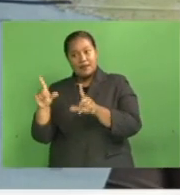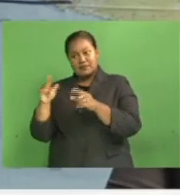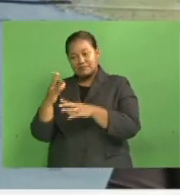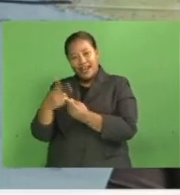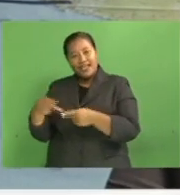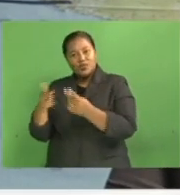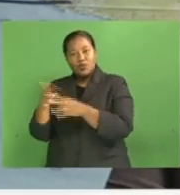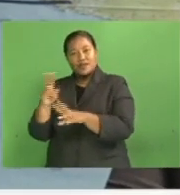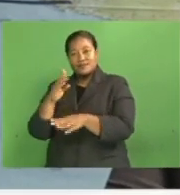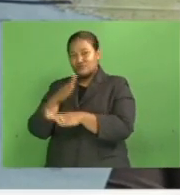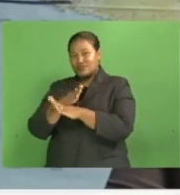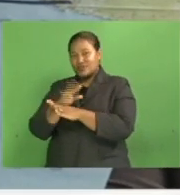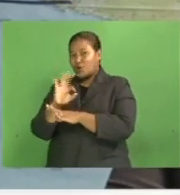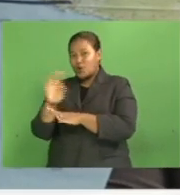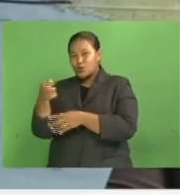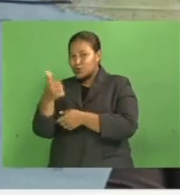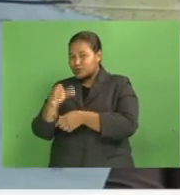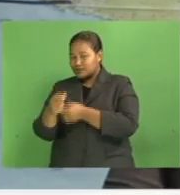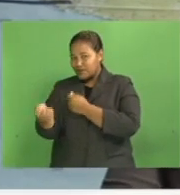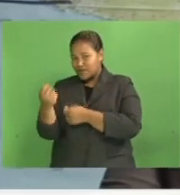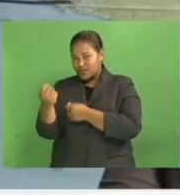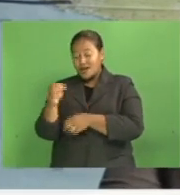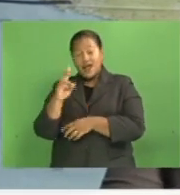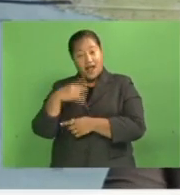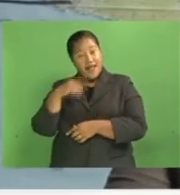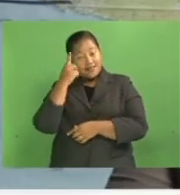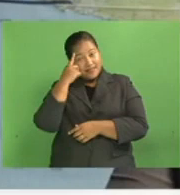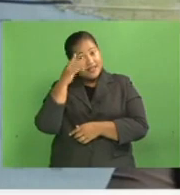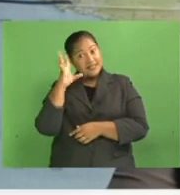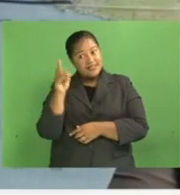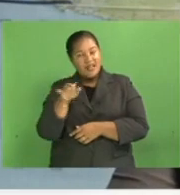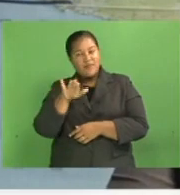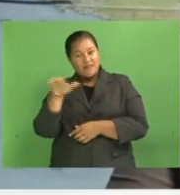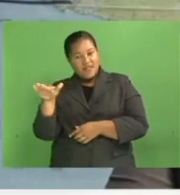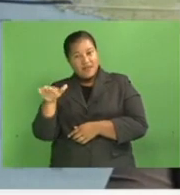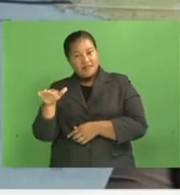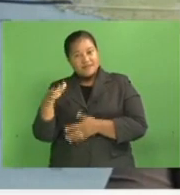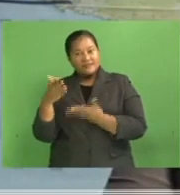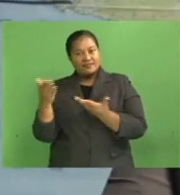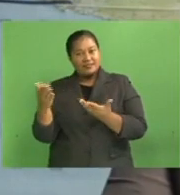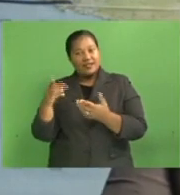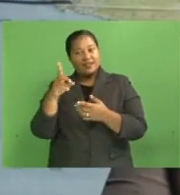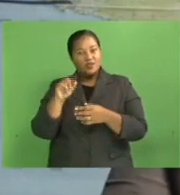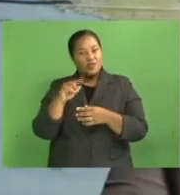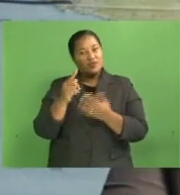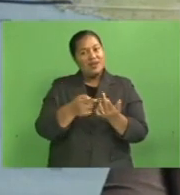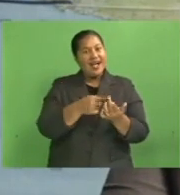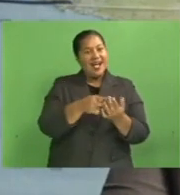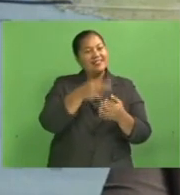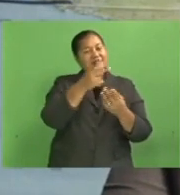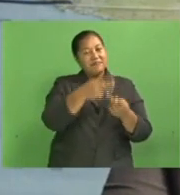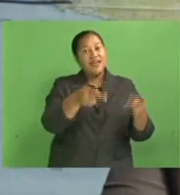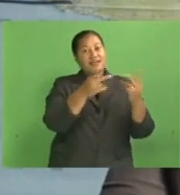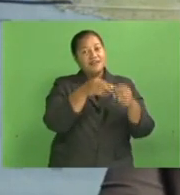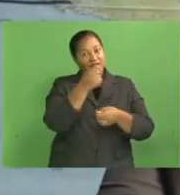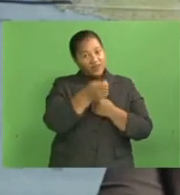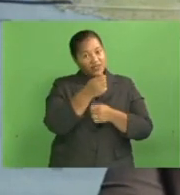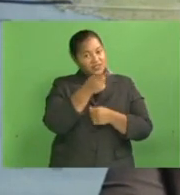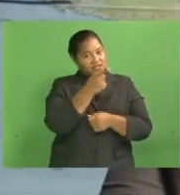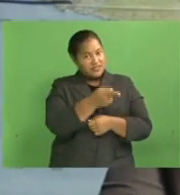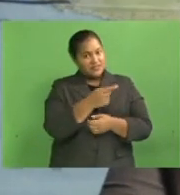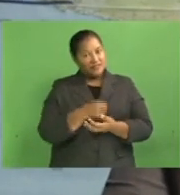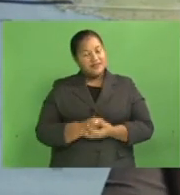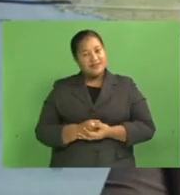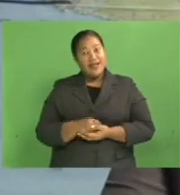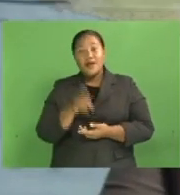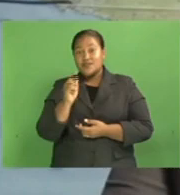in. I think some have encroached into other Golingori areas, and basically that's a